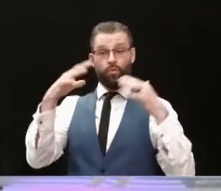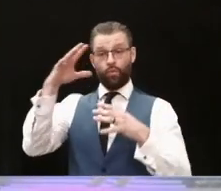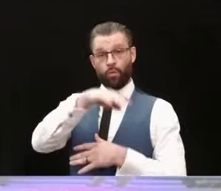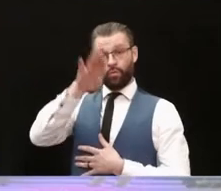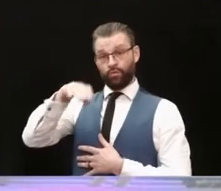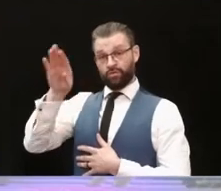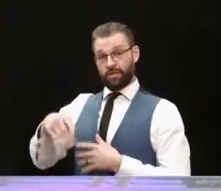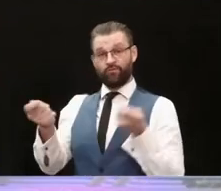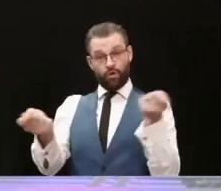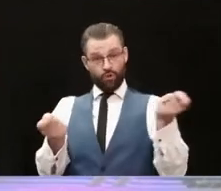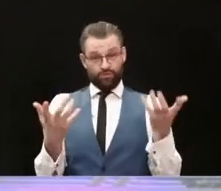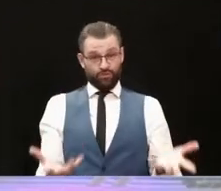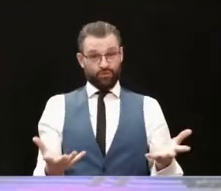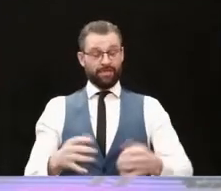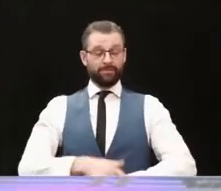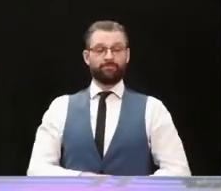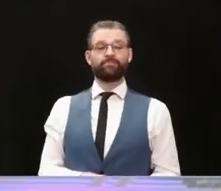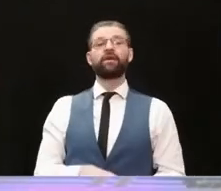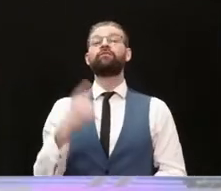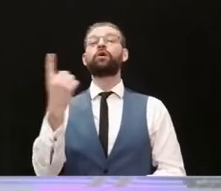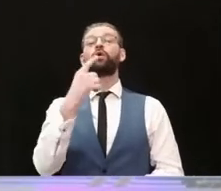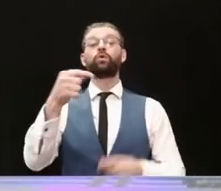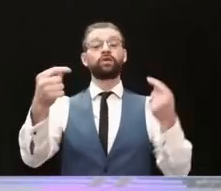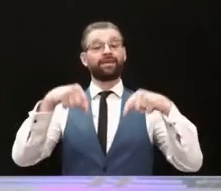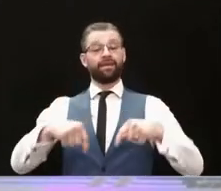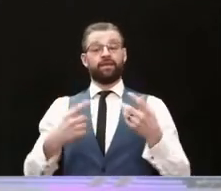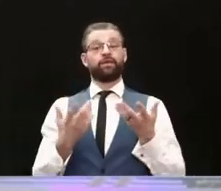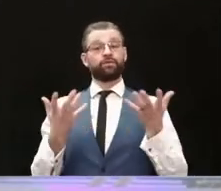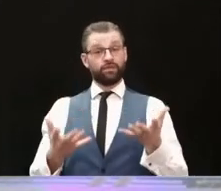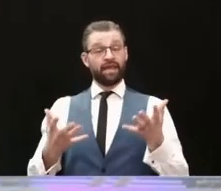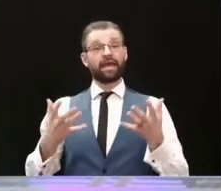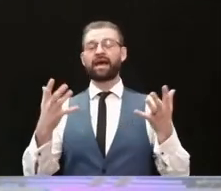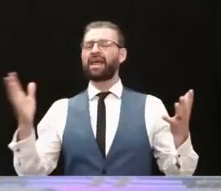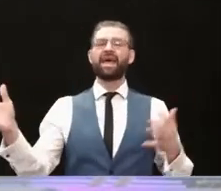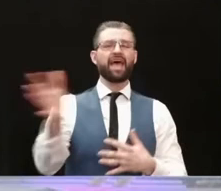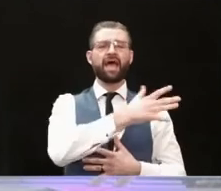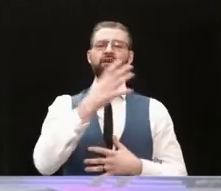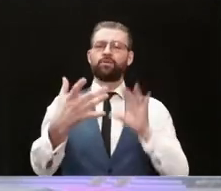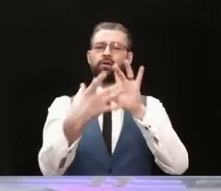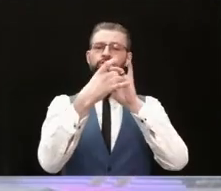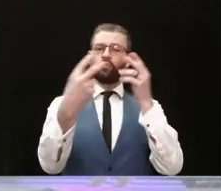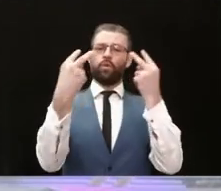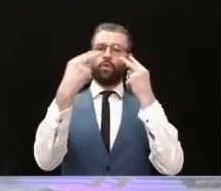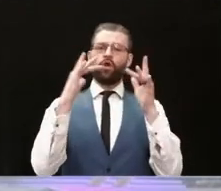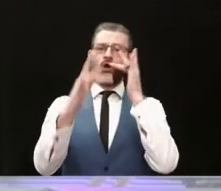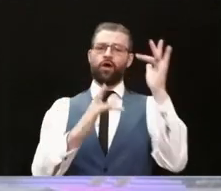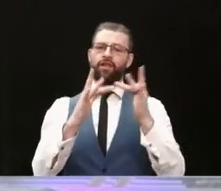today, and for those participants in the ceremony, and to all of you joining us online.